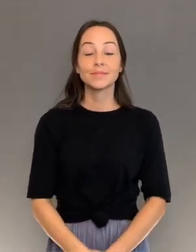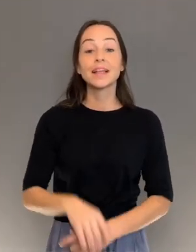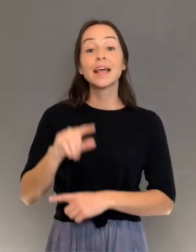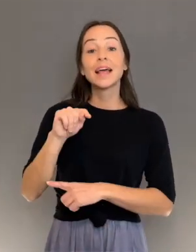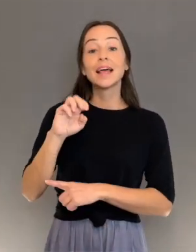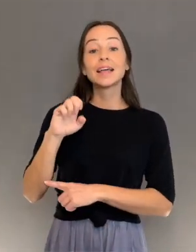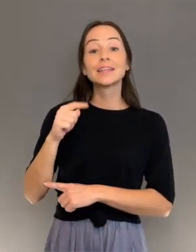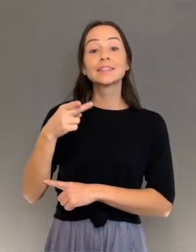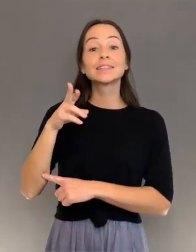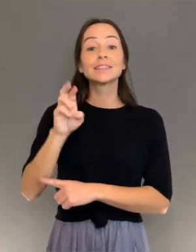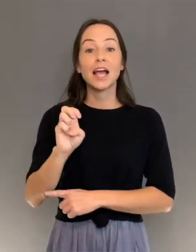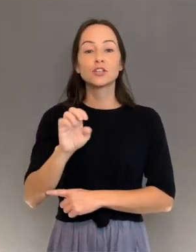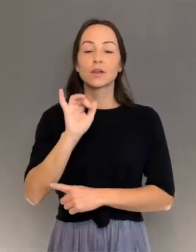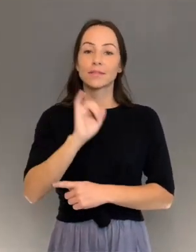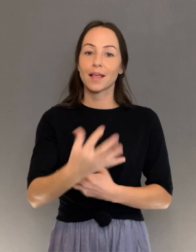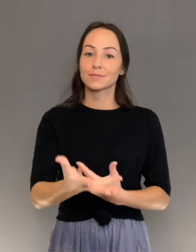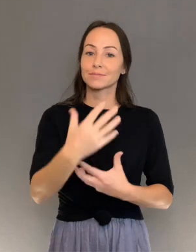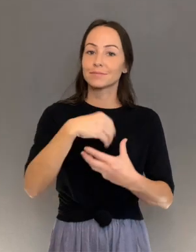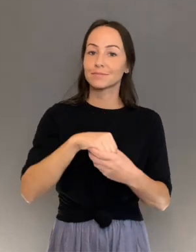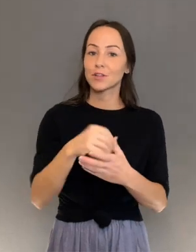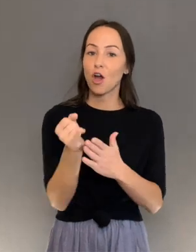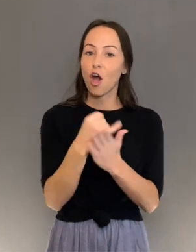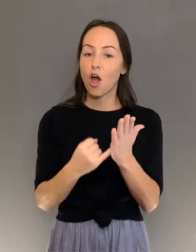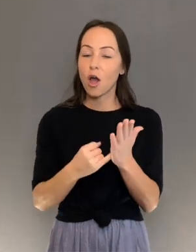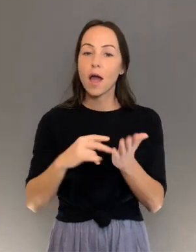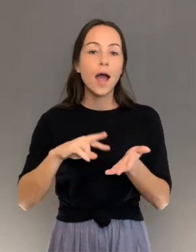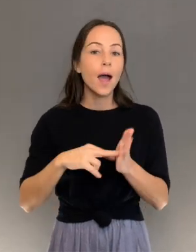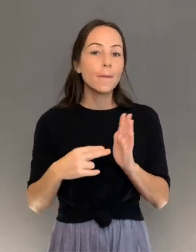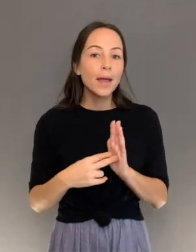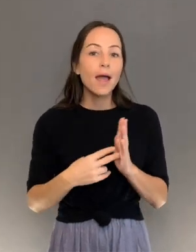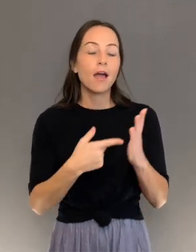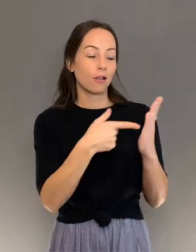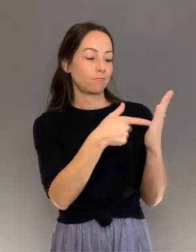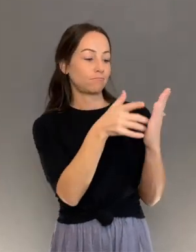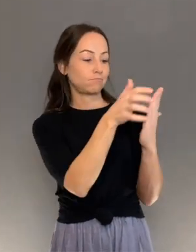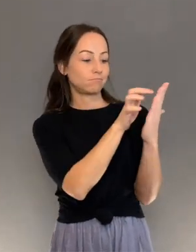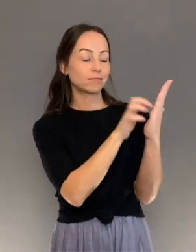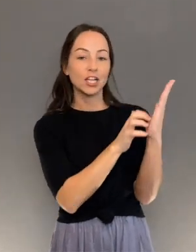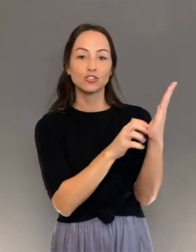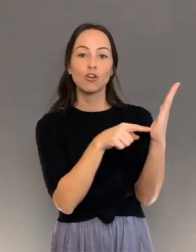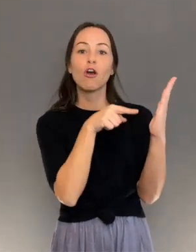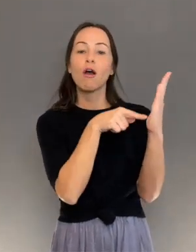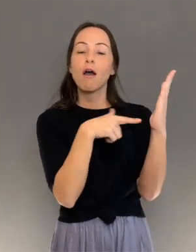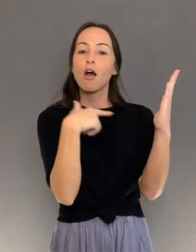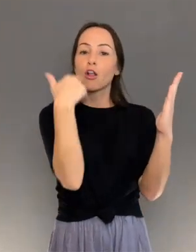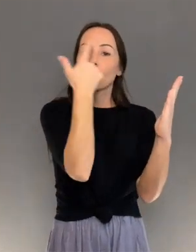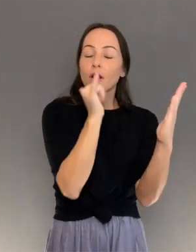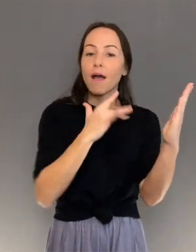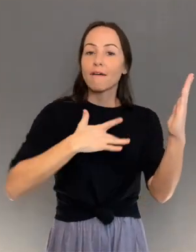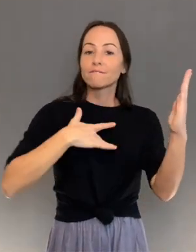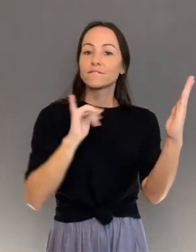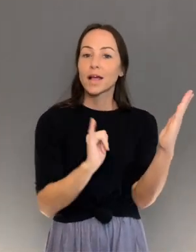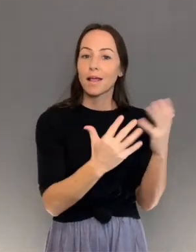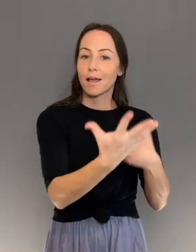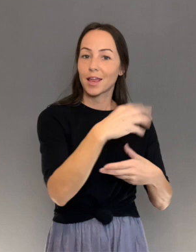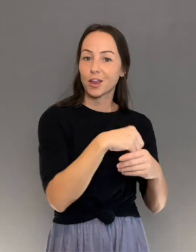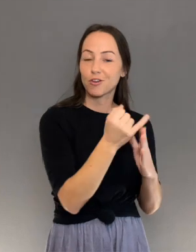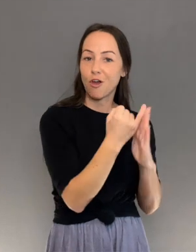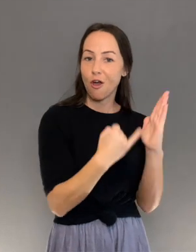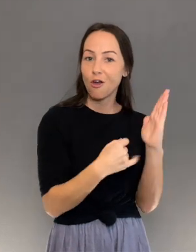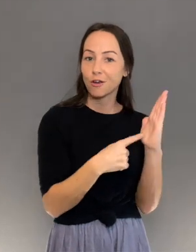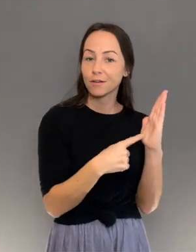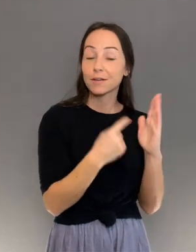Texture is an element of art. It is what an object feels like or looks like it would feel like. With just